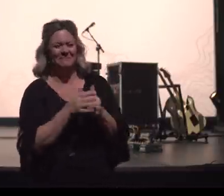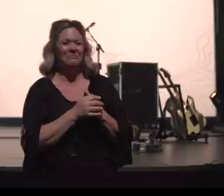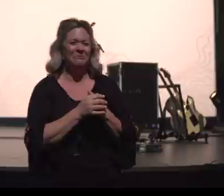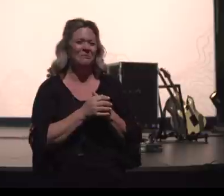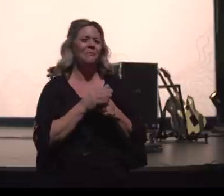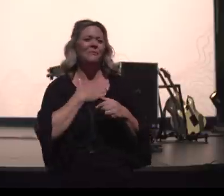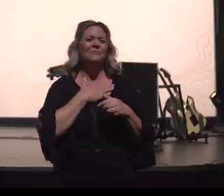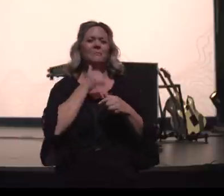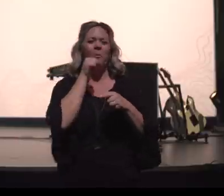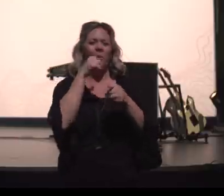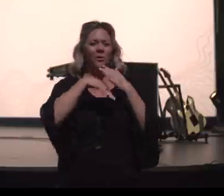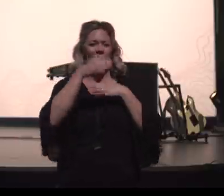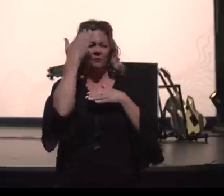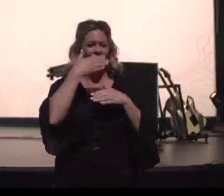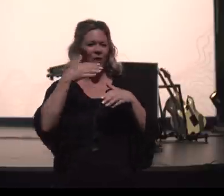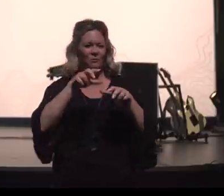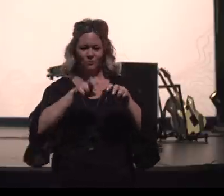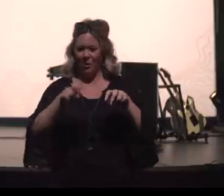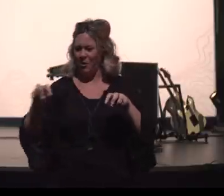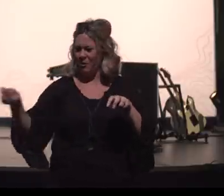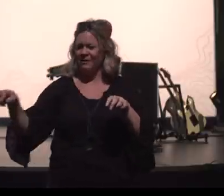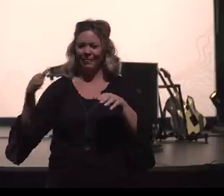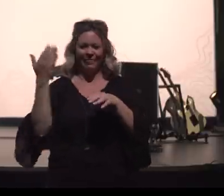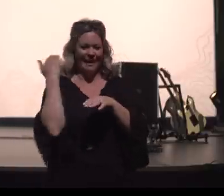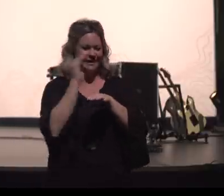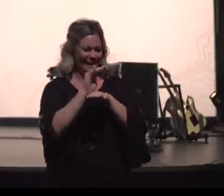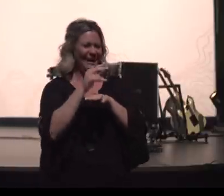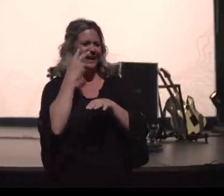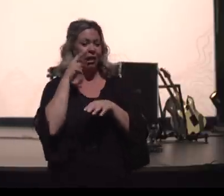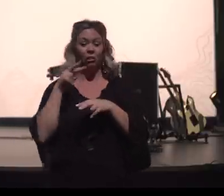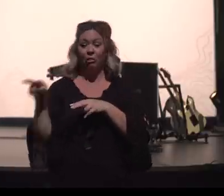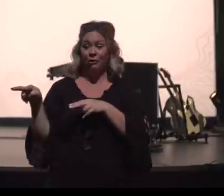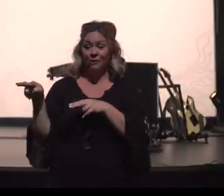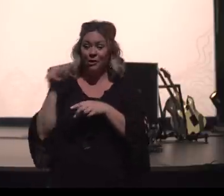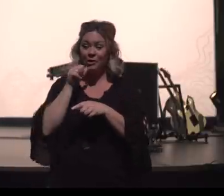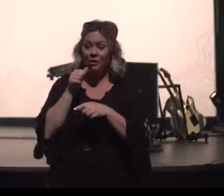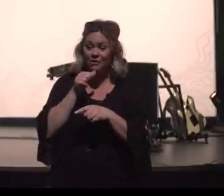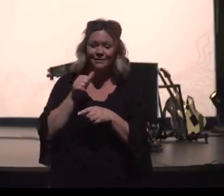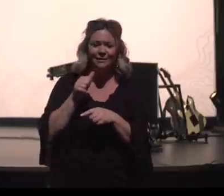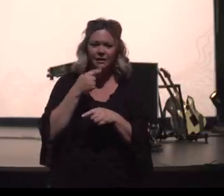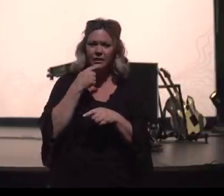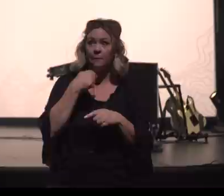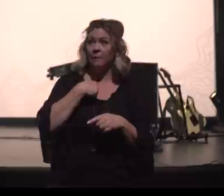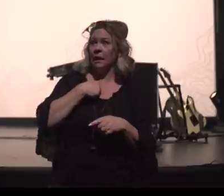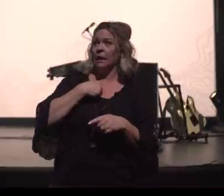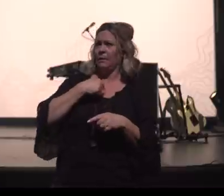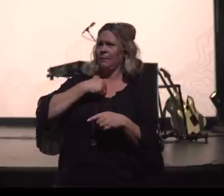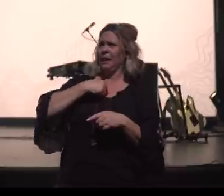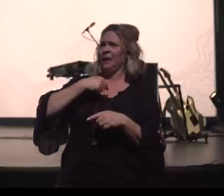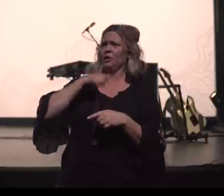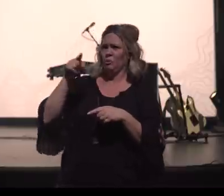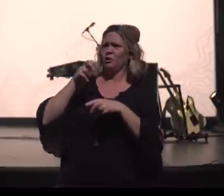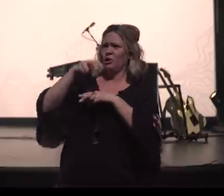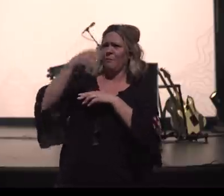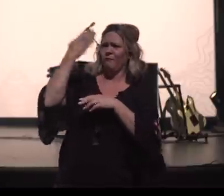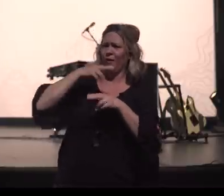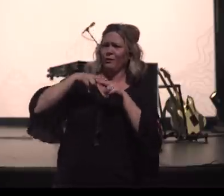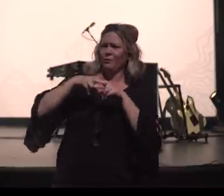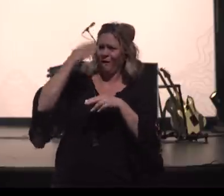My girls were in the front row last night and I looked over at them and they were like, is it me, Daddy? Am I the one? You know?